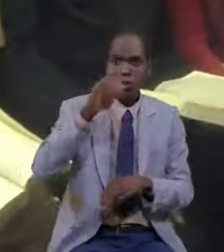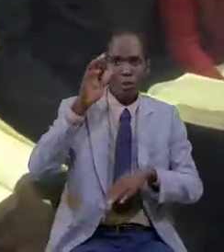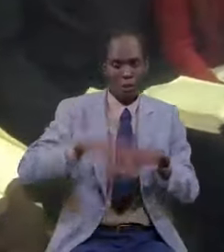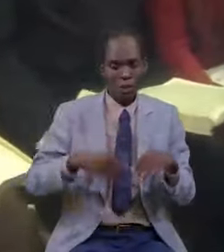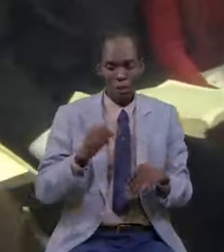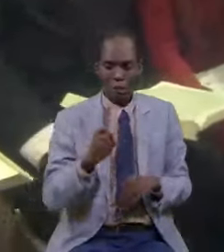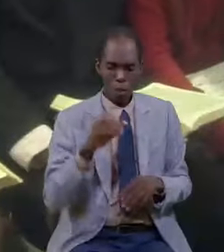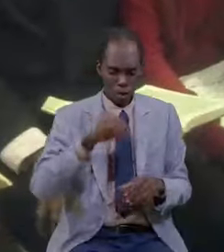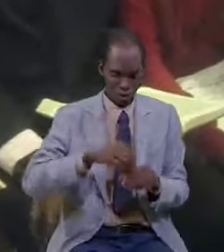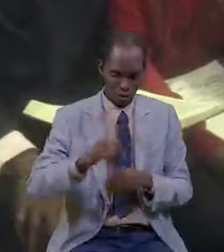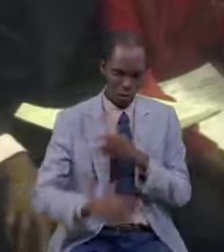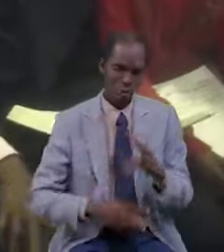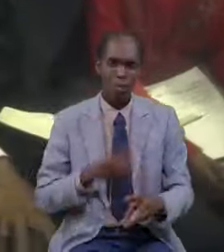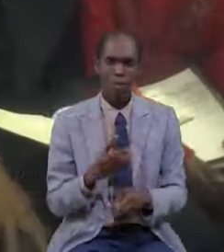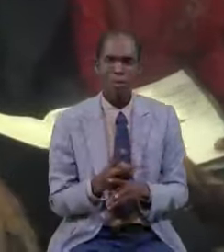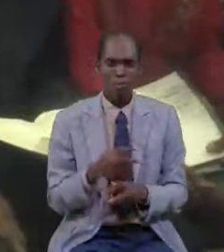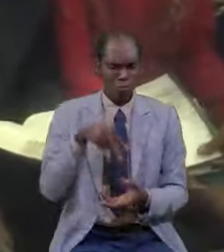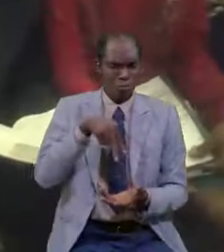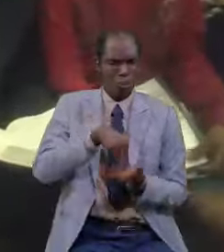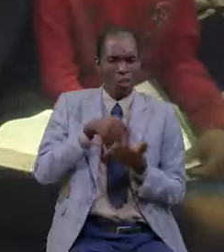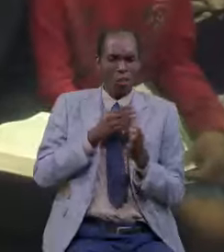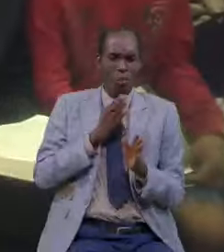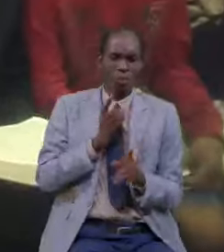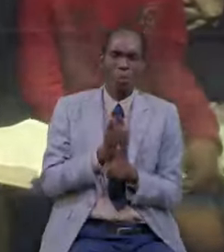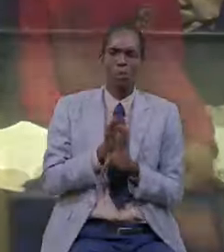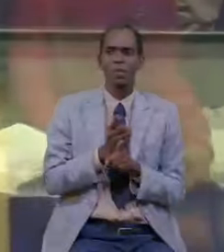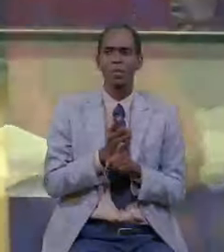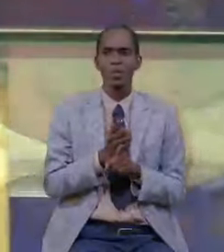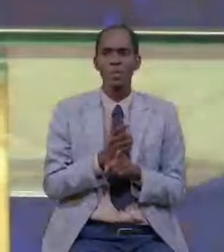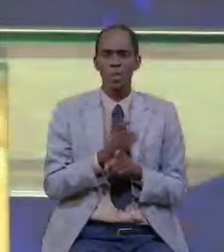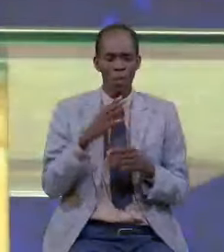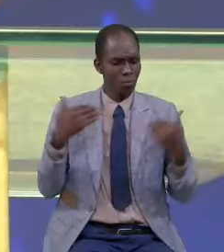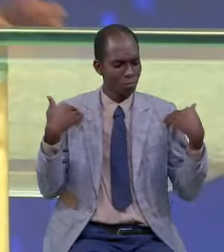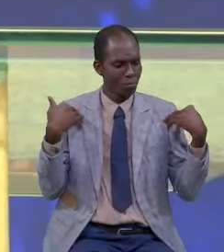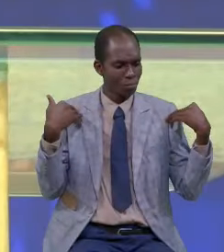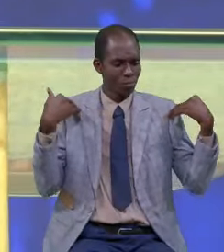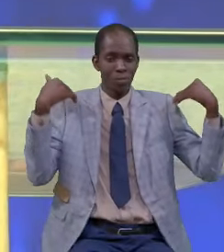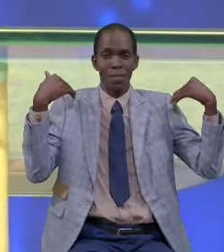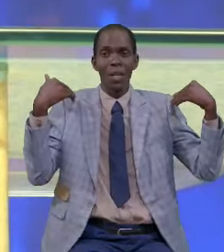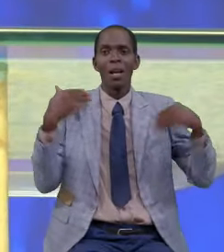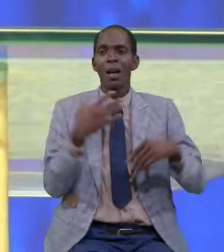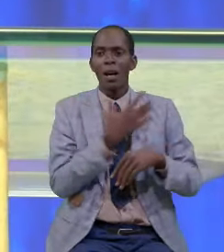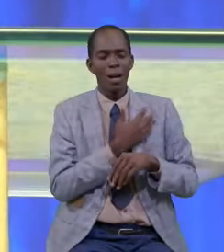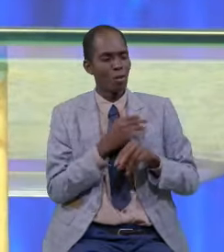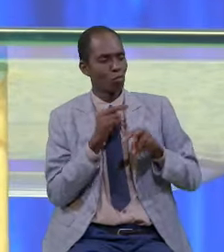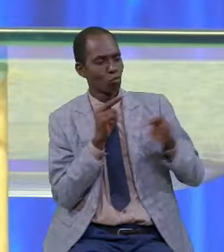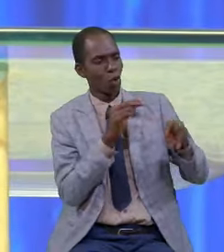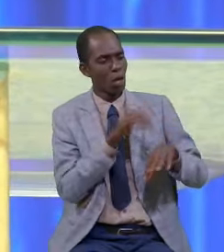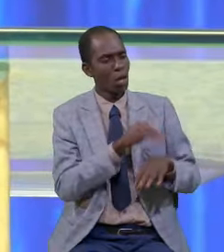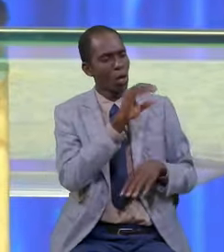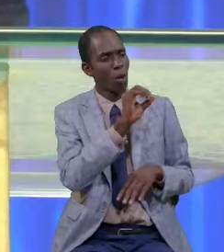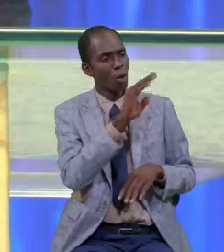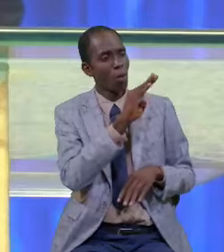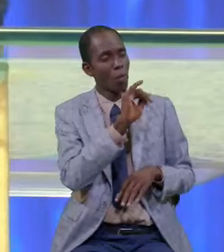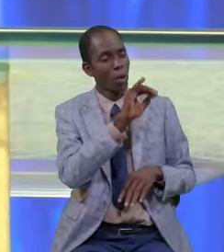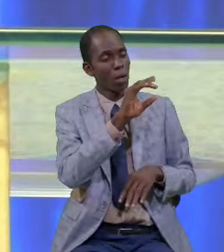world. Stand up straight and then square your shoulders and look at Obadiah and announce, I'm